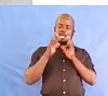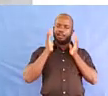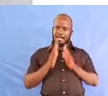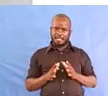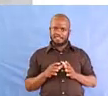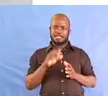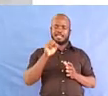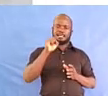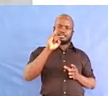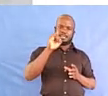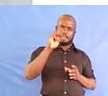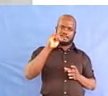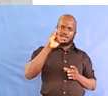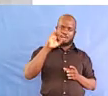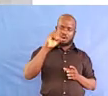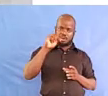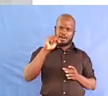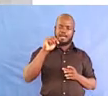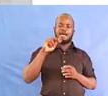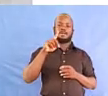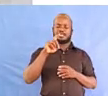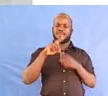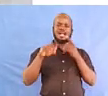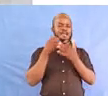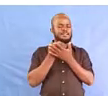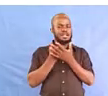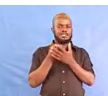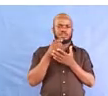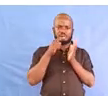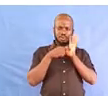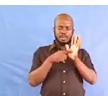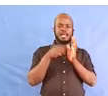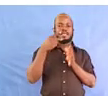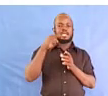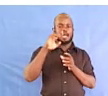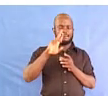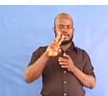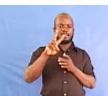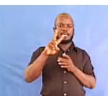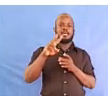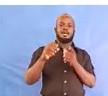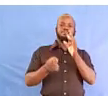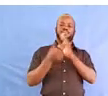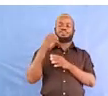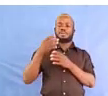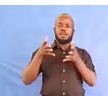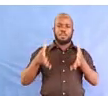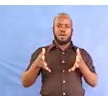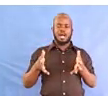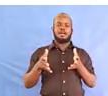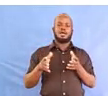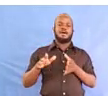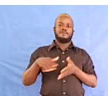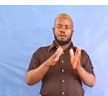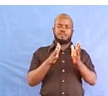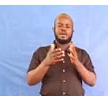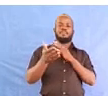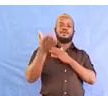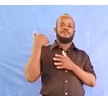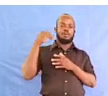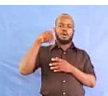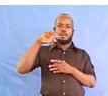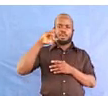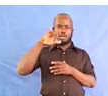vaccine culture humanized the simian virus. But as the evidence shows, HIV had emerged in its modern